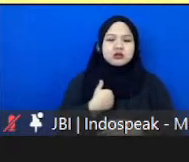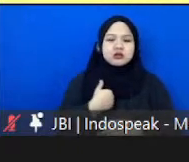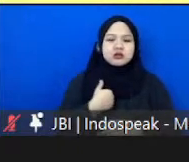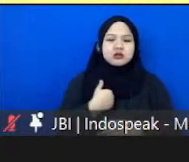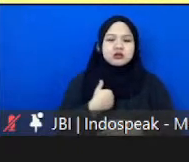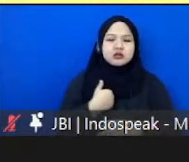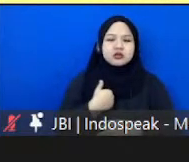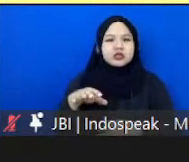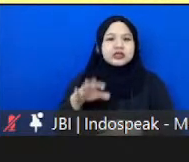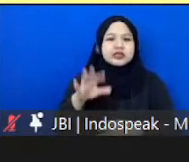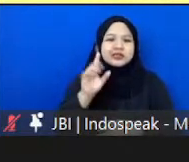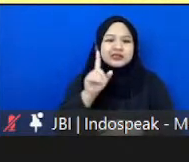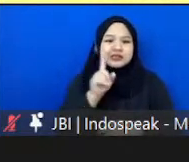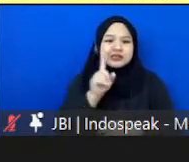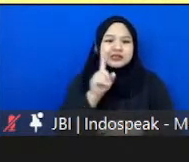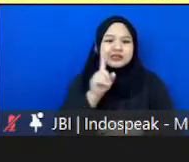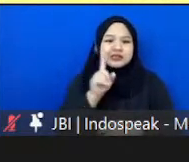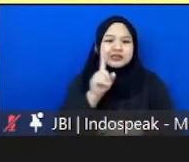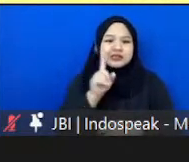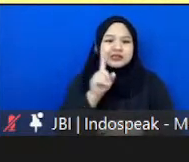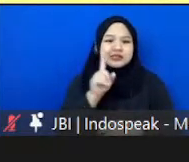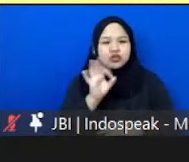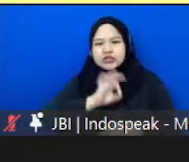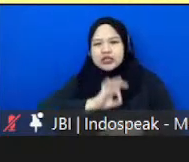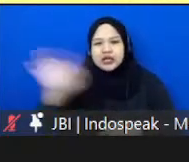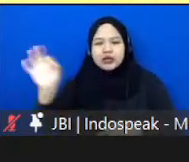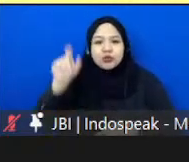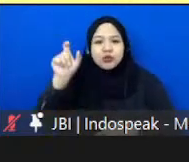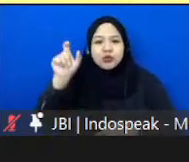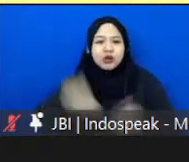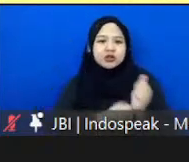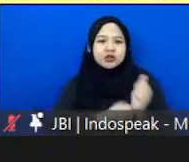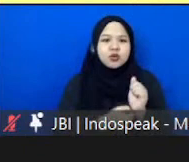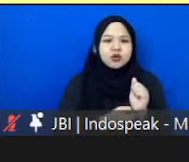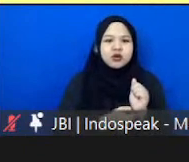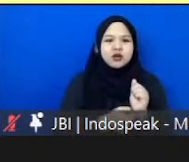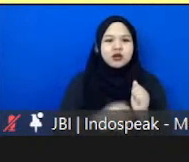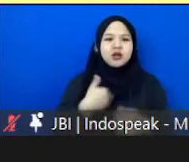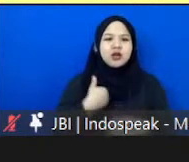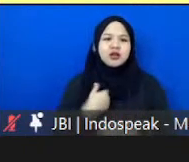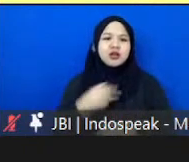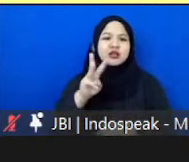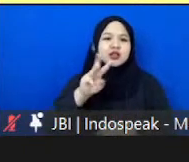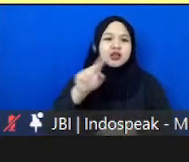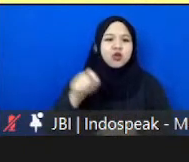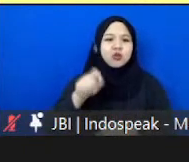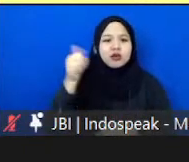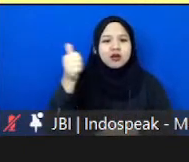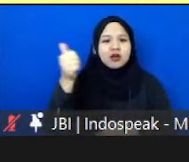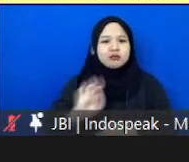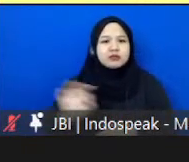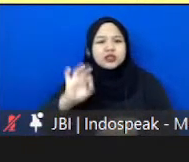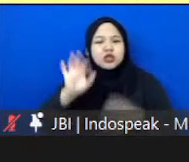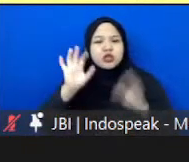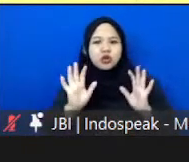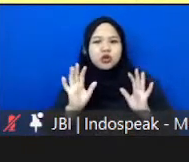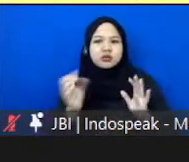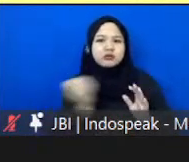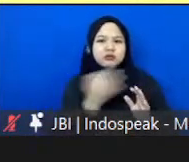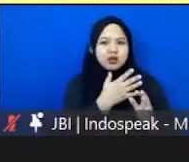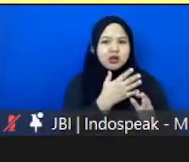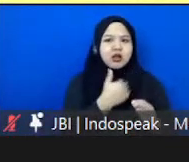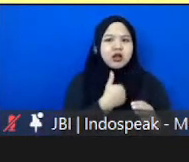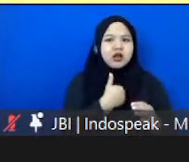100 respondents in the country, only 3.6% respondents accessing solely formal mental health